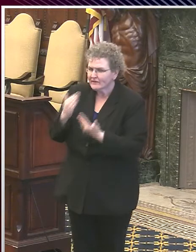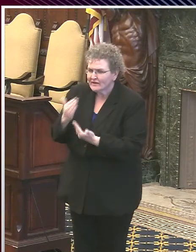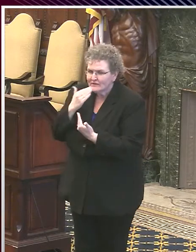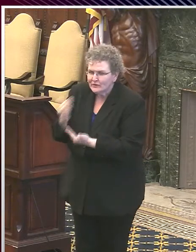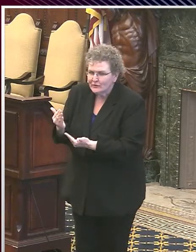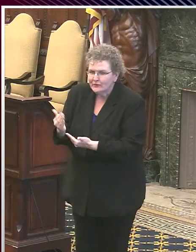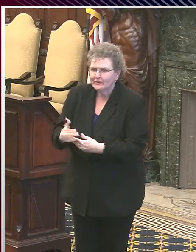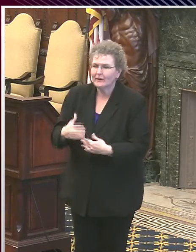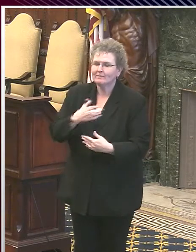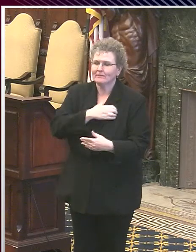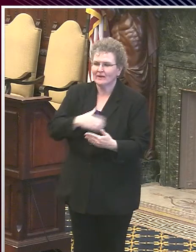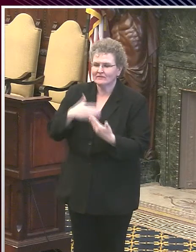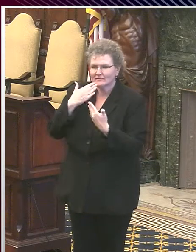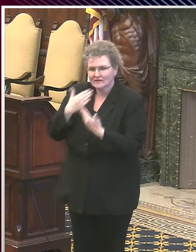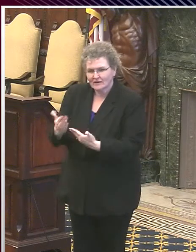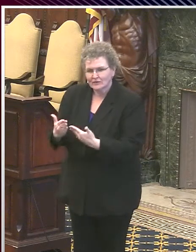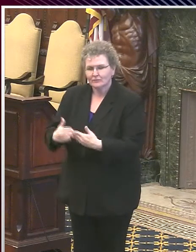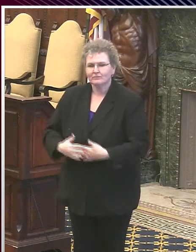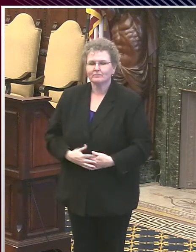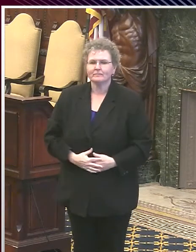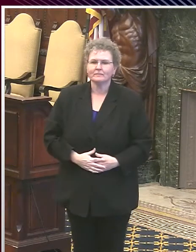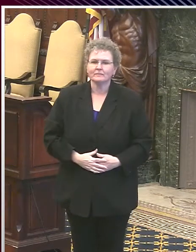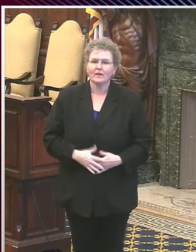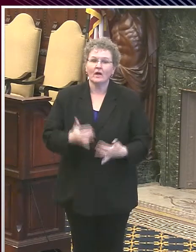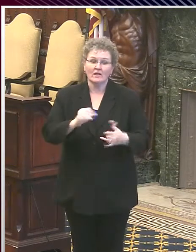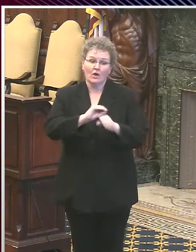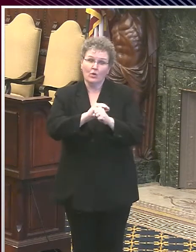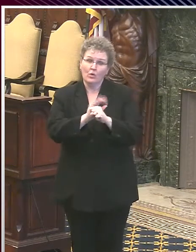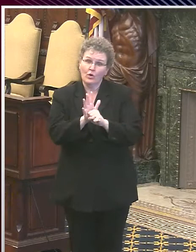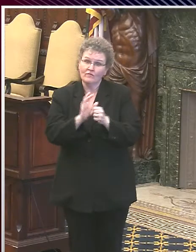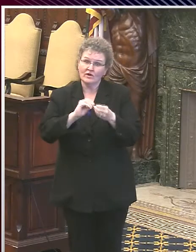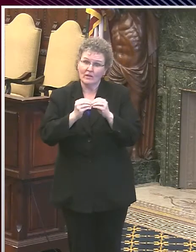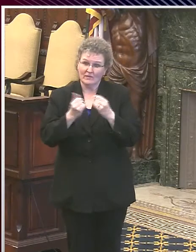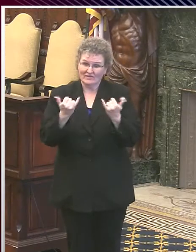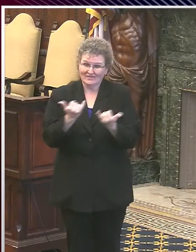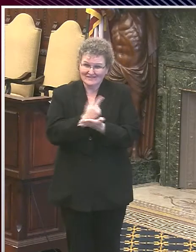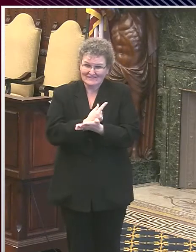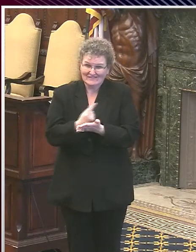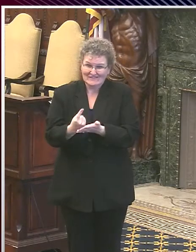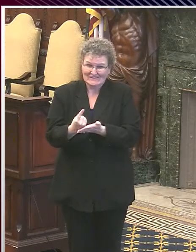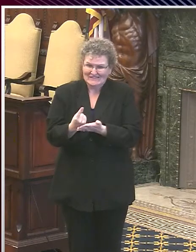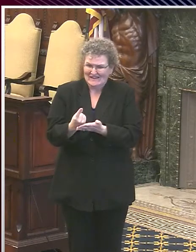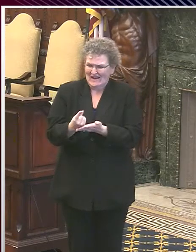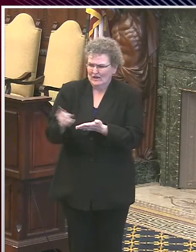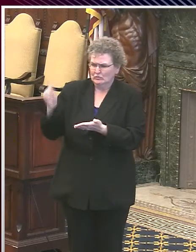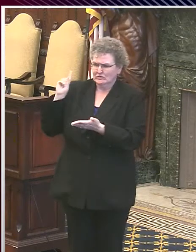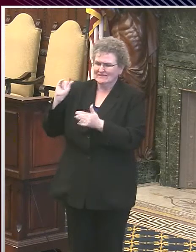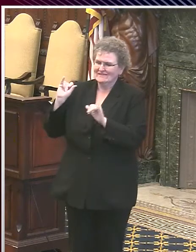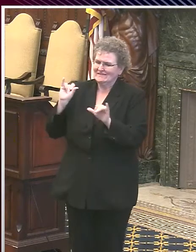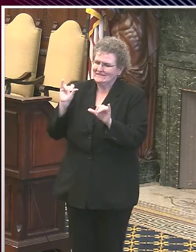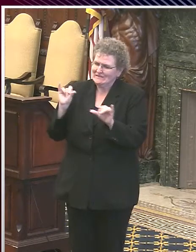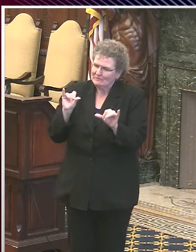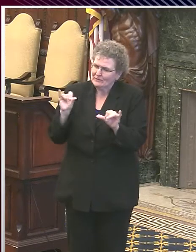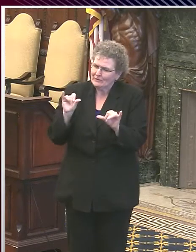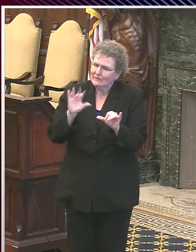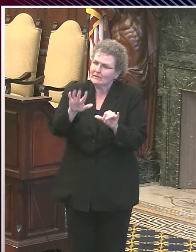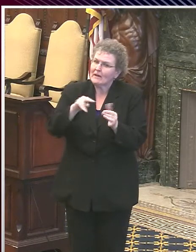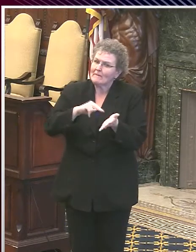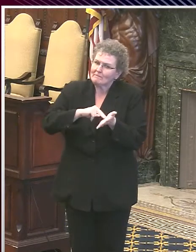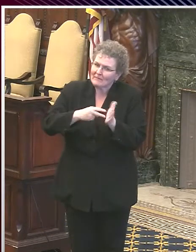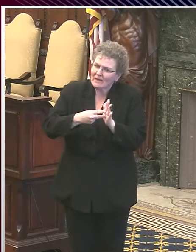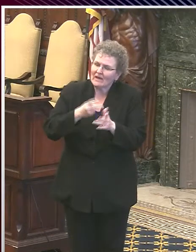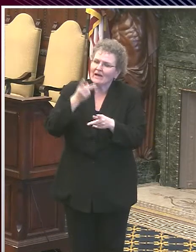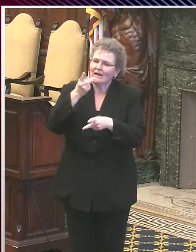Thank you very much, Mayor. Our coronavirus case counts this week are similar to what they were before, which means we need to be careful. So